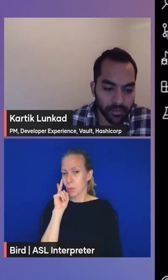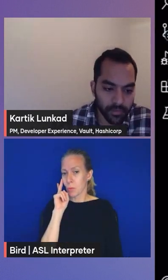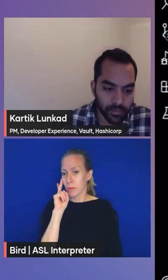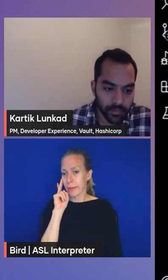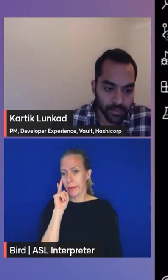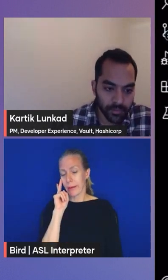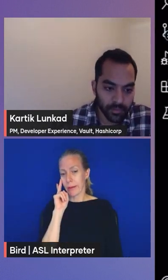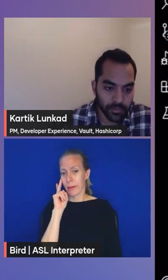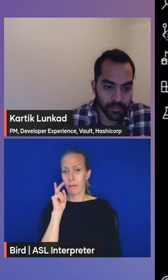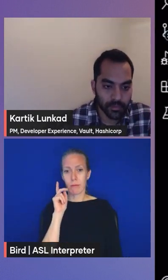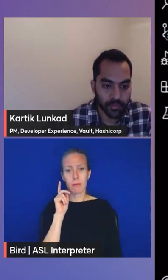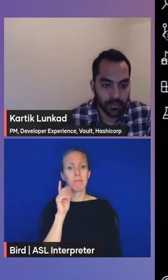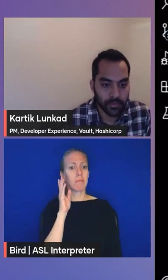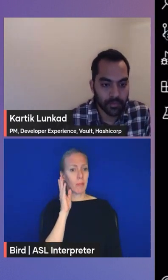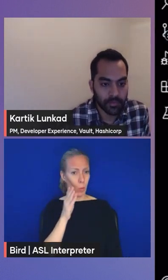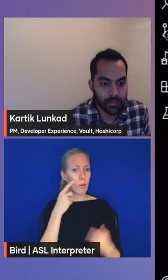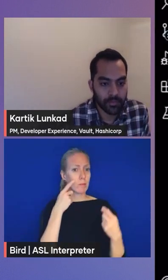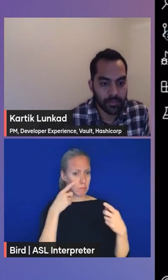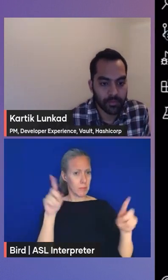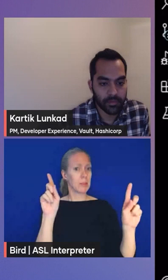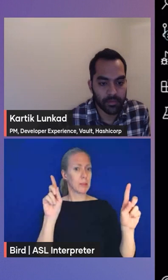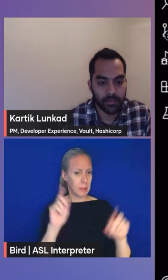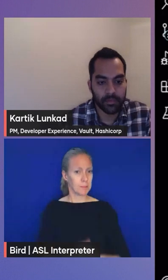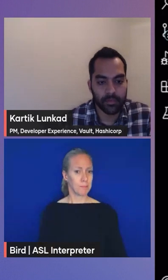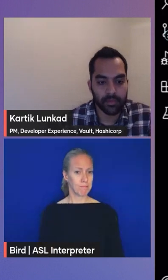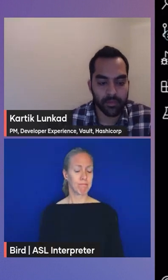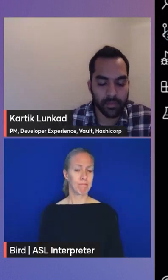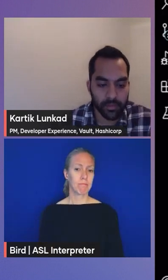leads us to a success scenario.